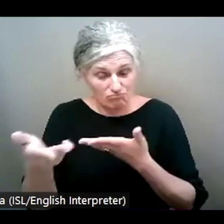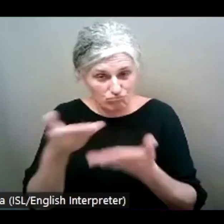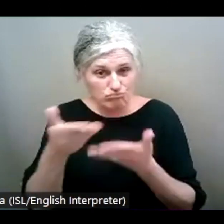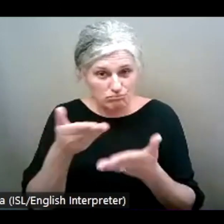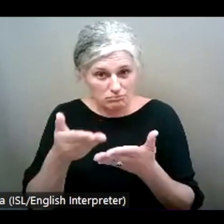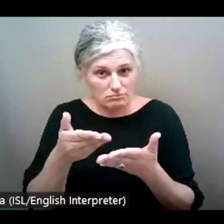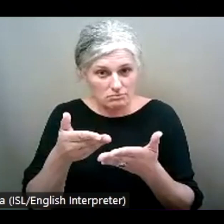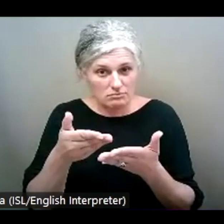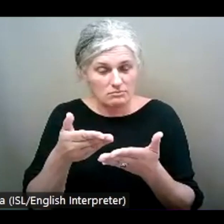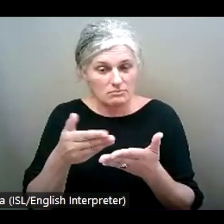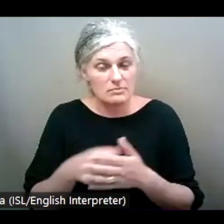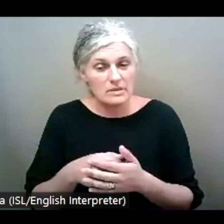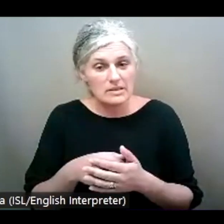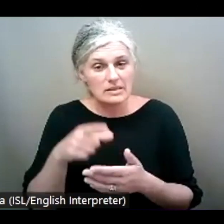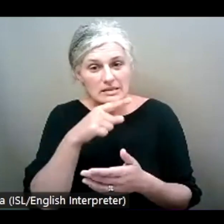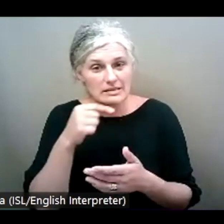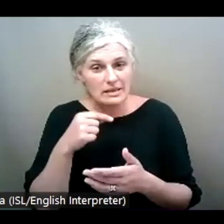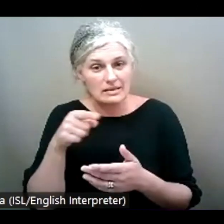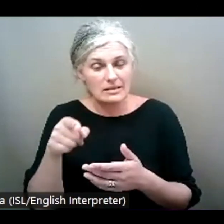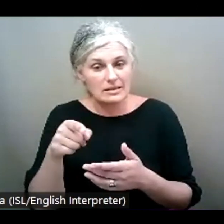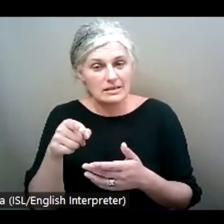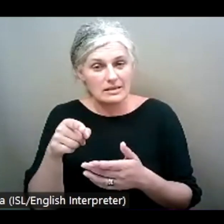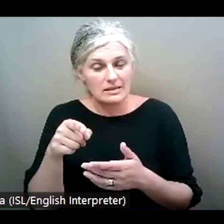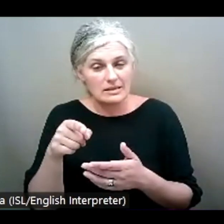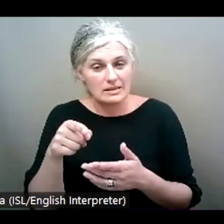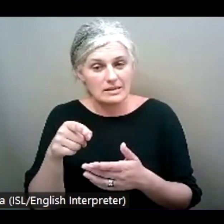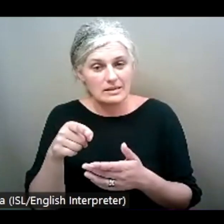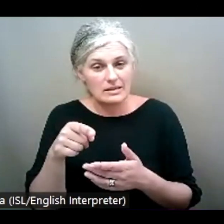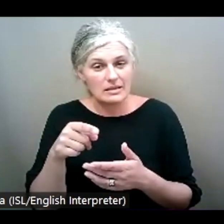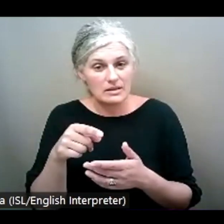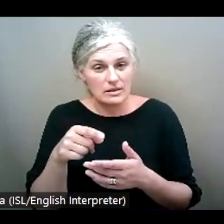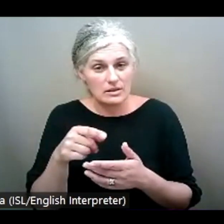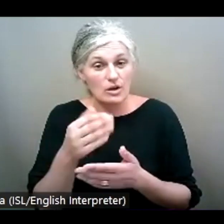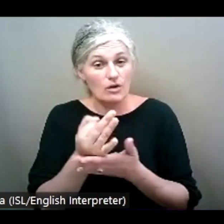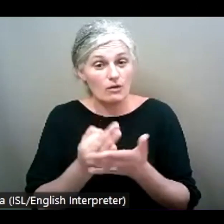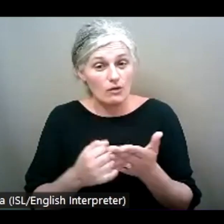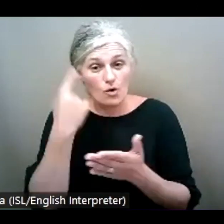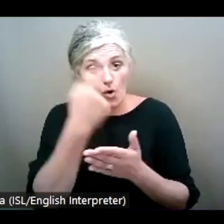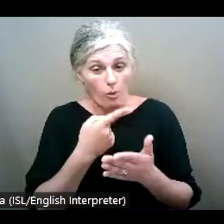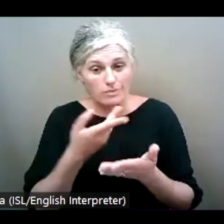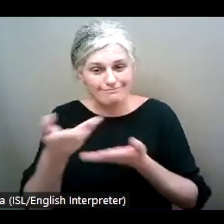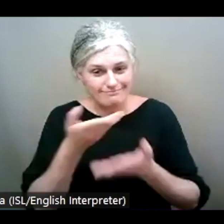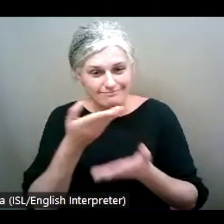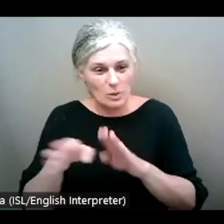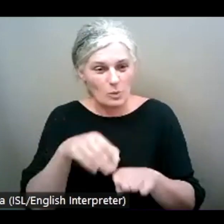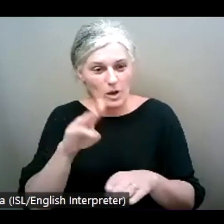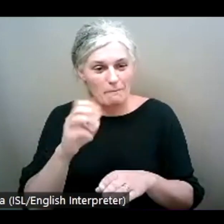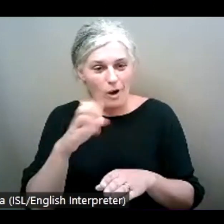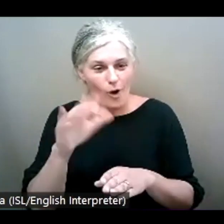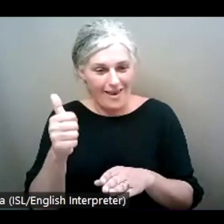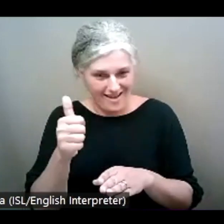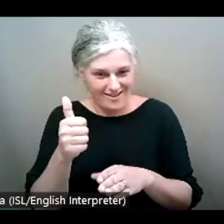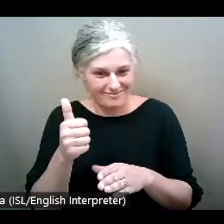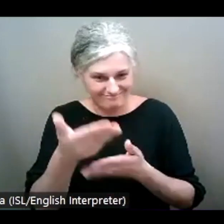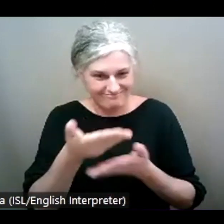I got him because she spent a few hours talking to Paula, and Paula was